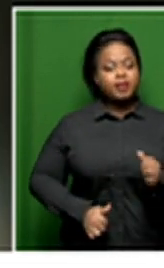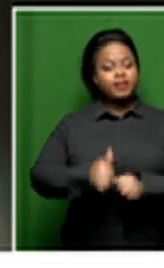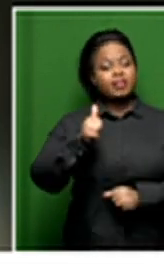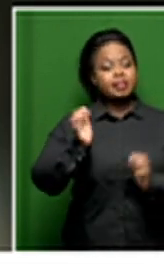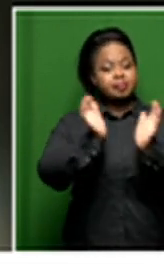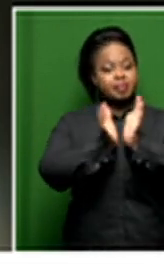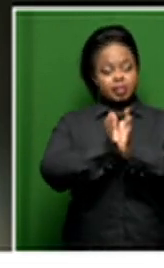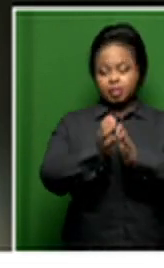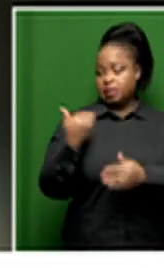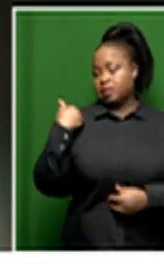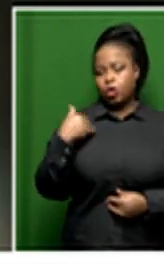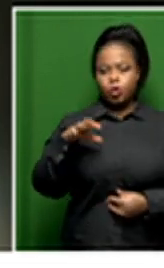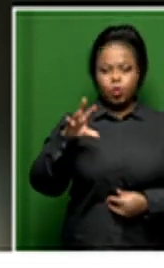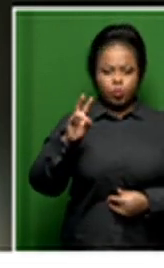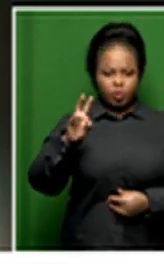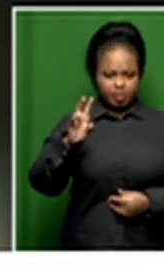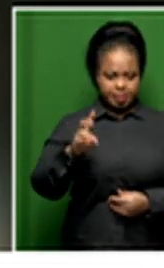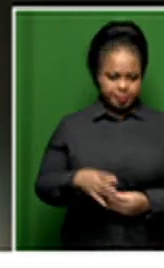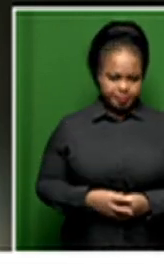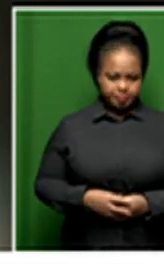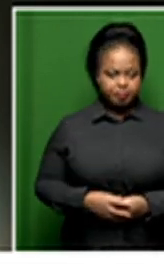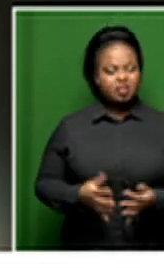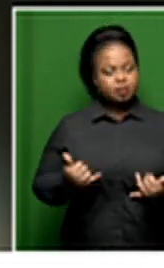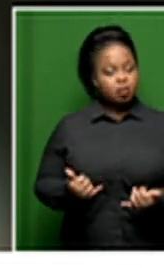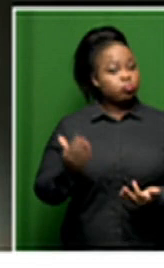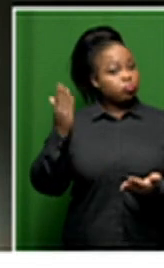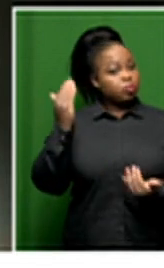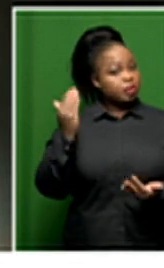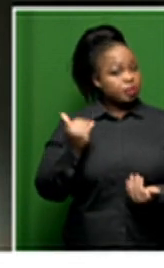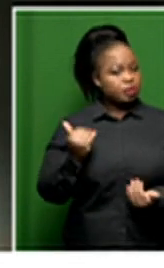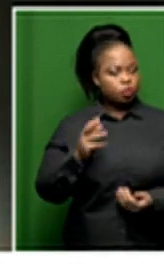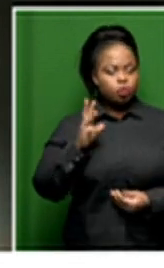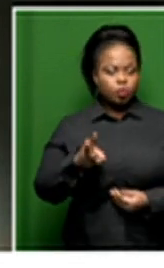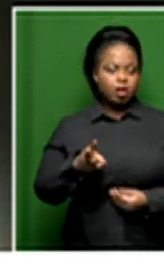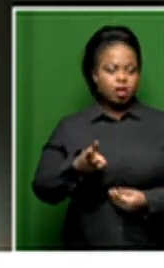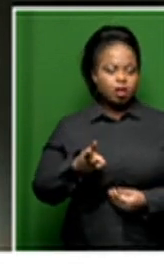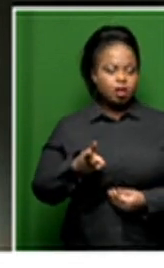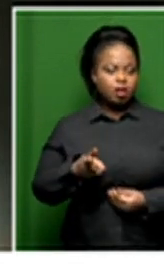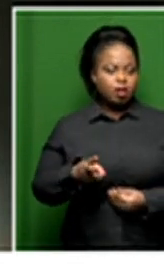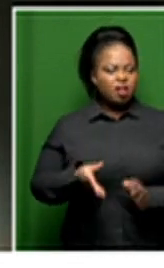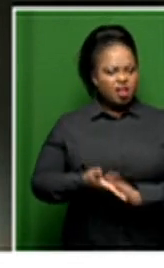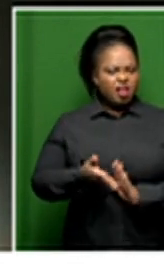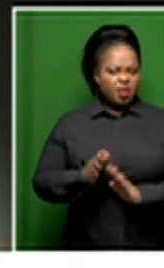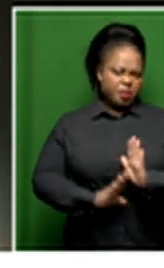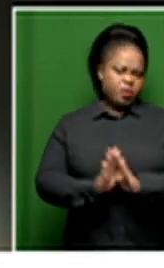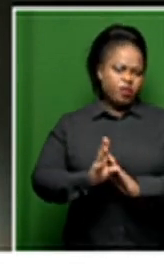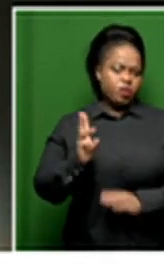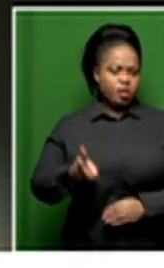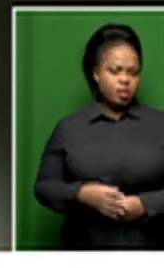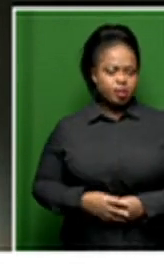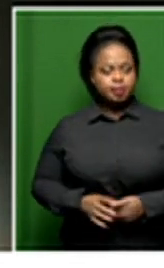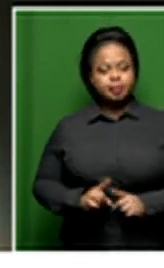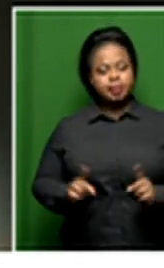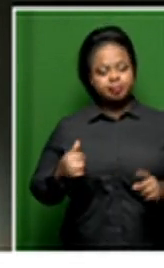meeting of the year on Wednesday, and we're really expecting it to move. I think that the